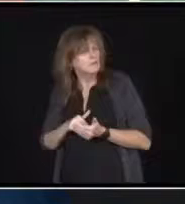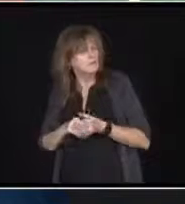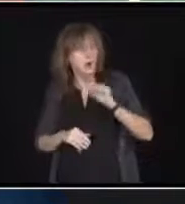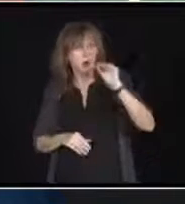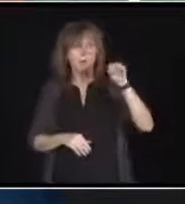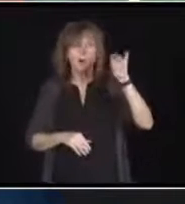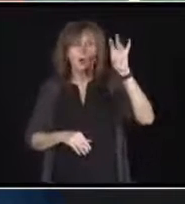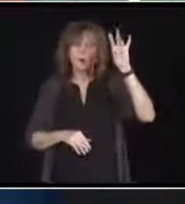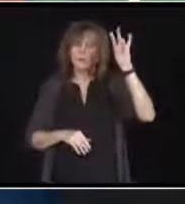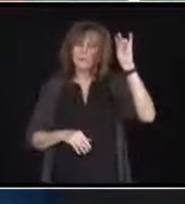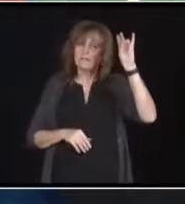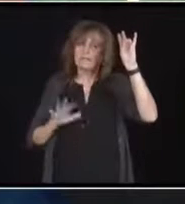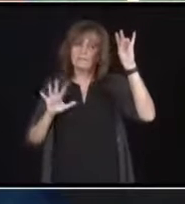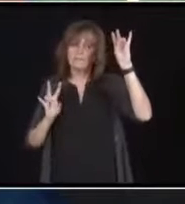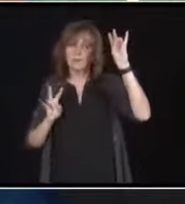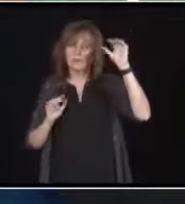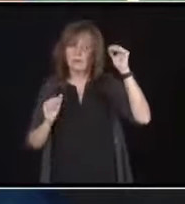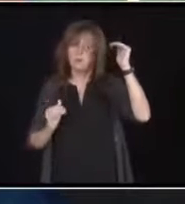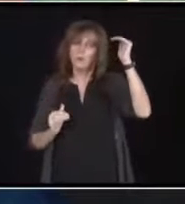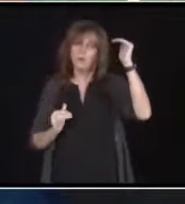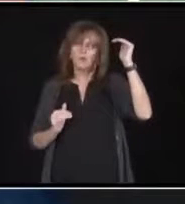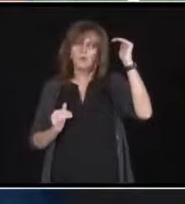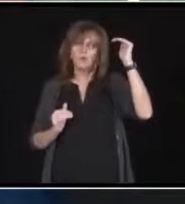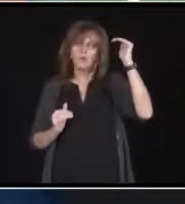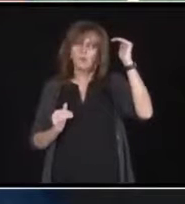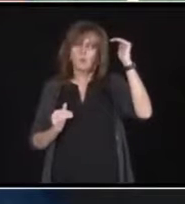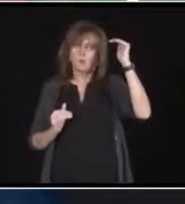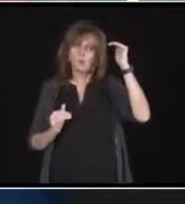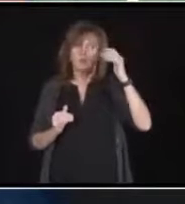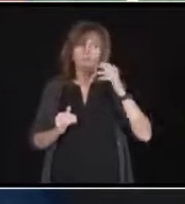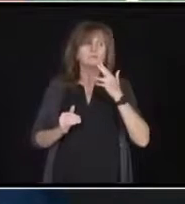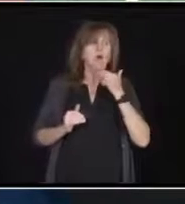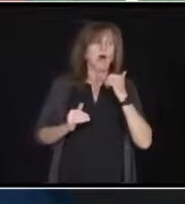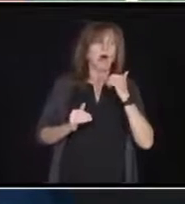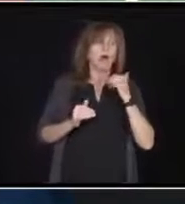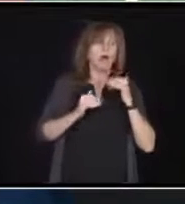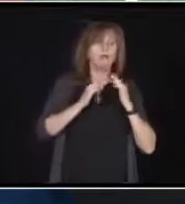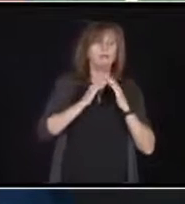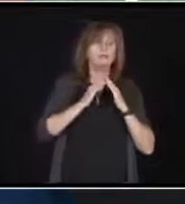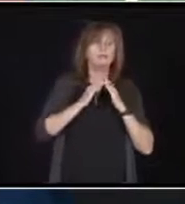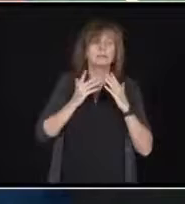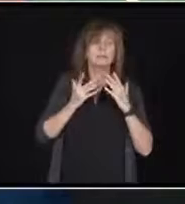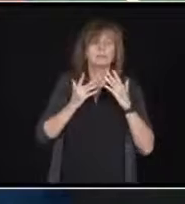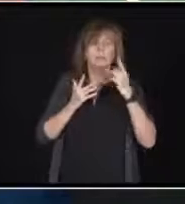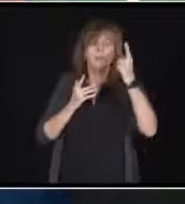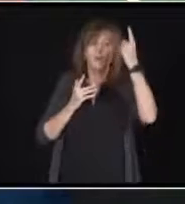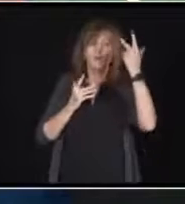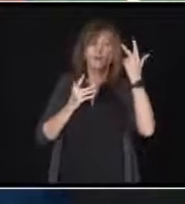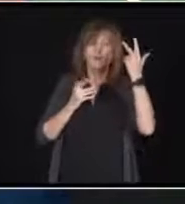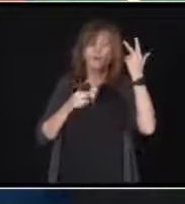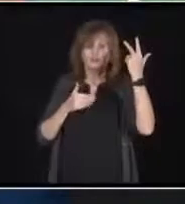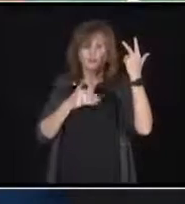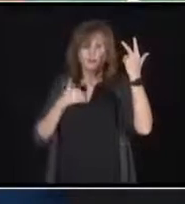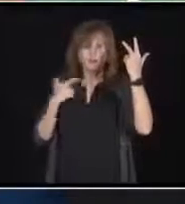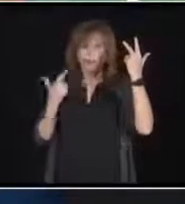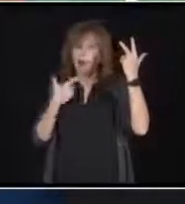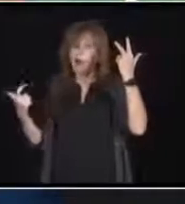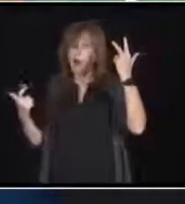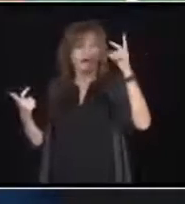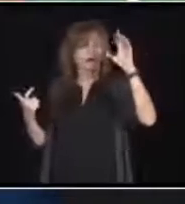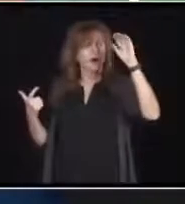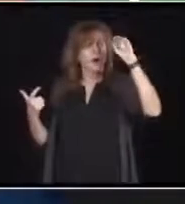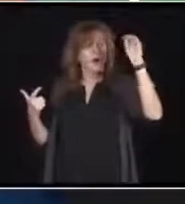with a much smaller city, probably close to 1/3 the size of Toronto's. But I'll pass it over to Dr.